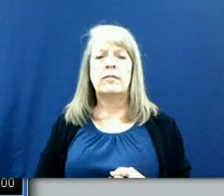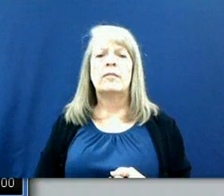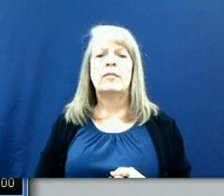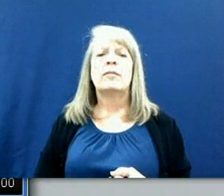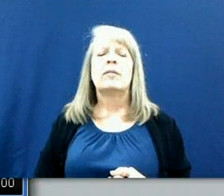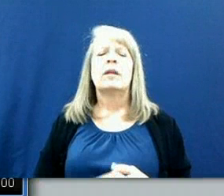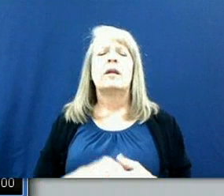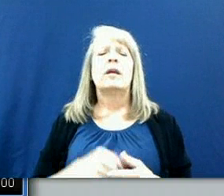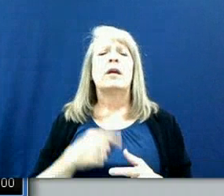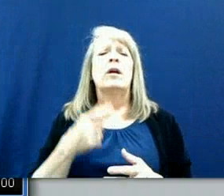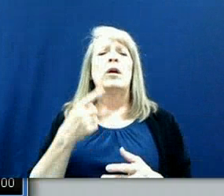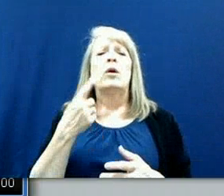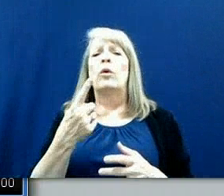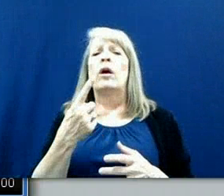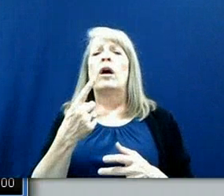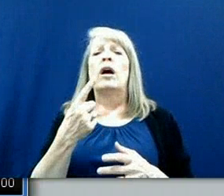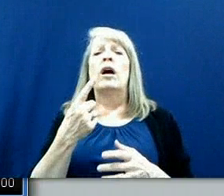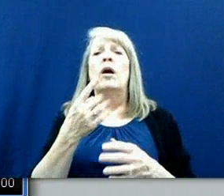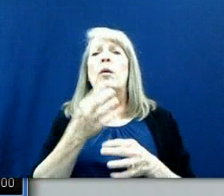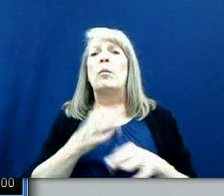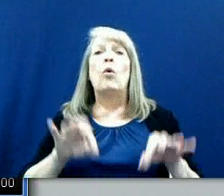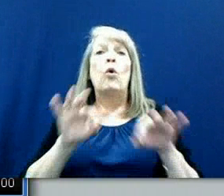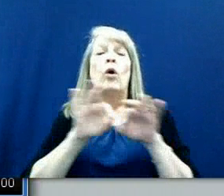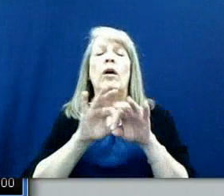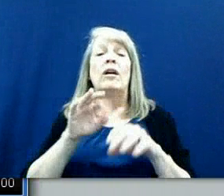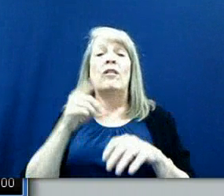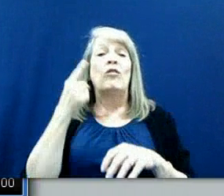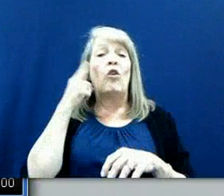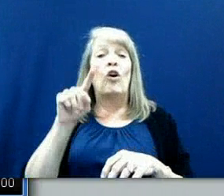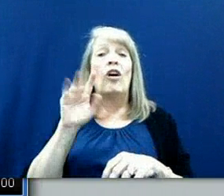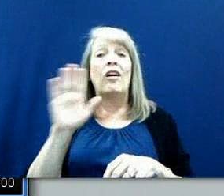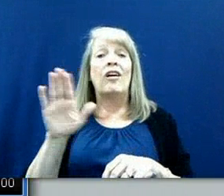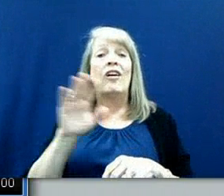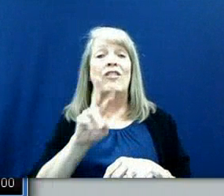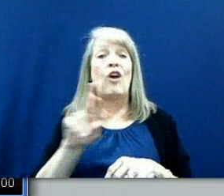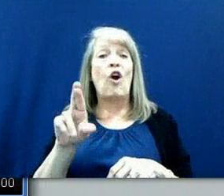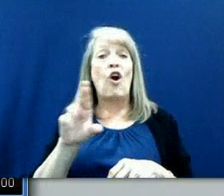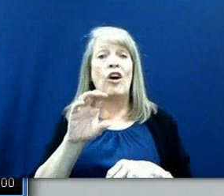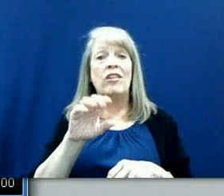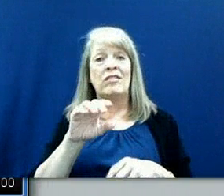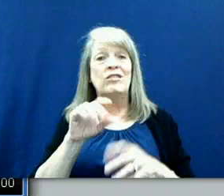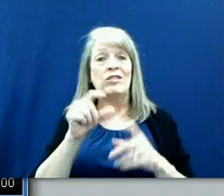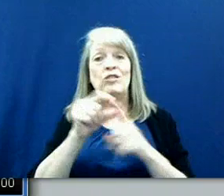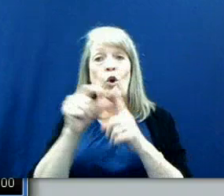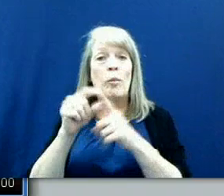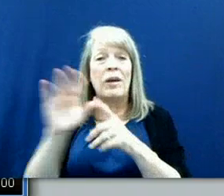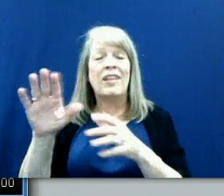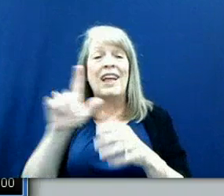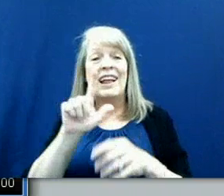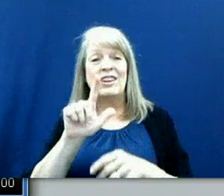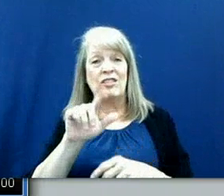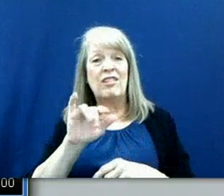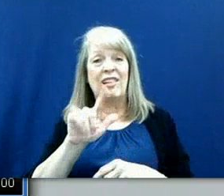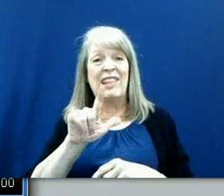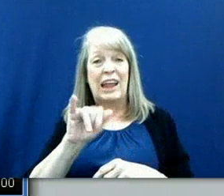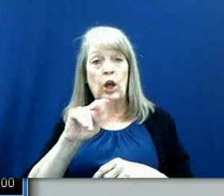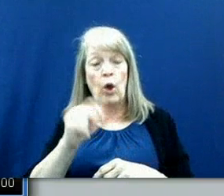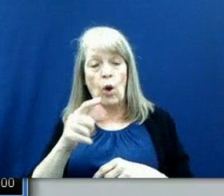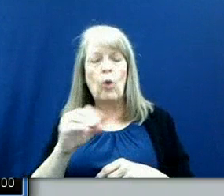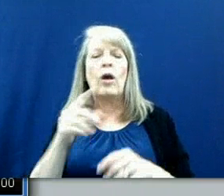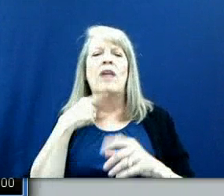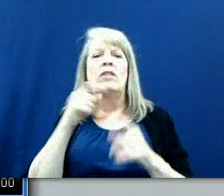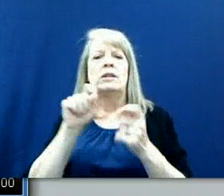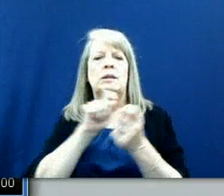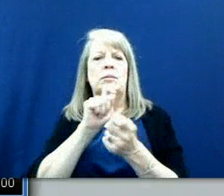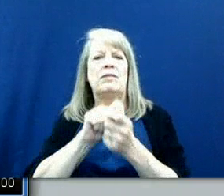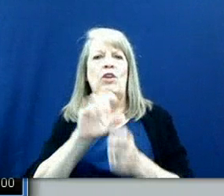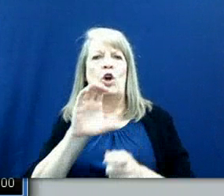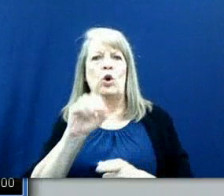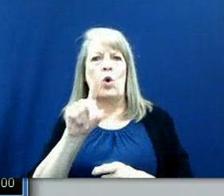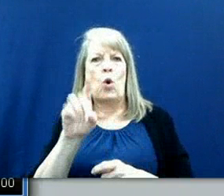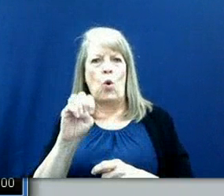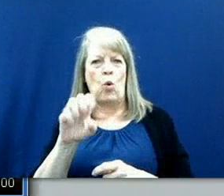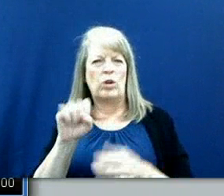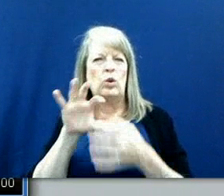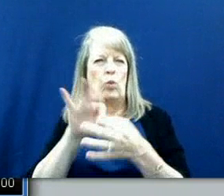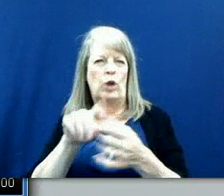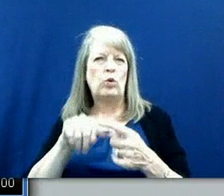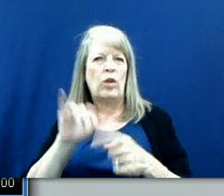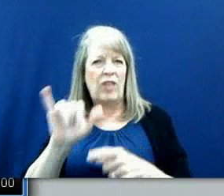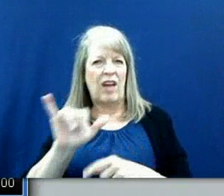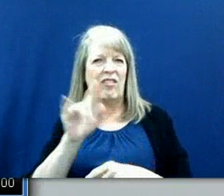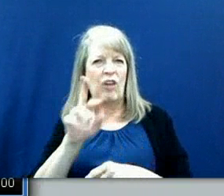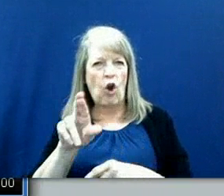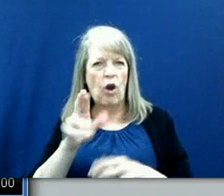An important part of the VR lingo terminology is the use of reference codes that relate to specific aspects of the VR process and